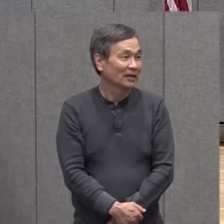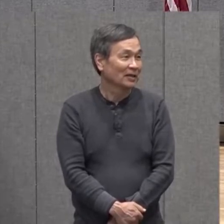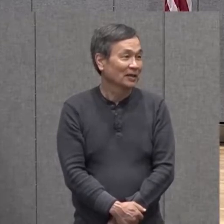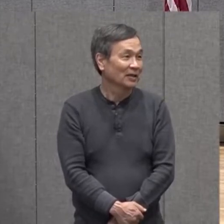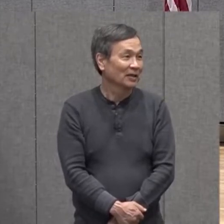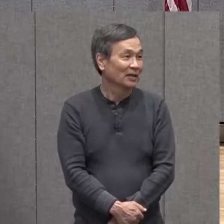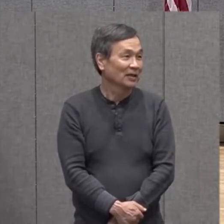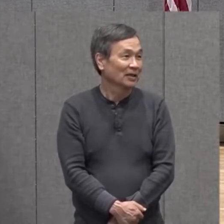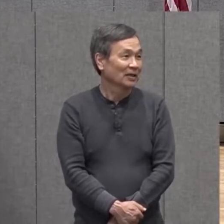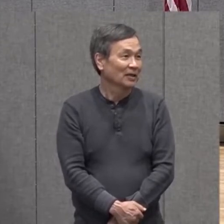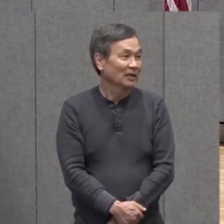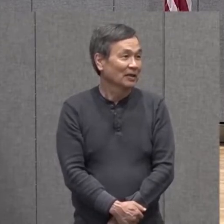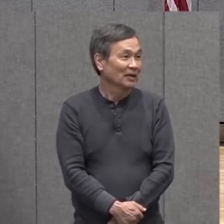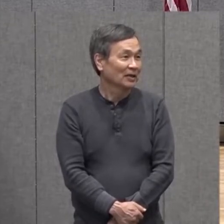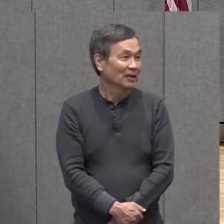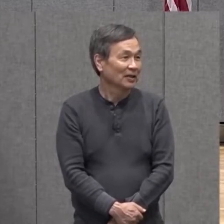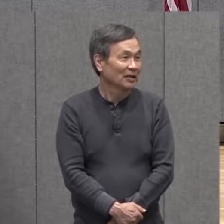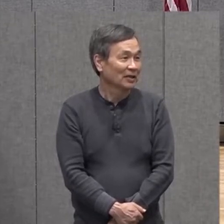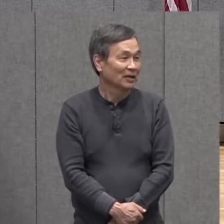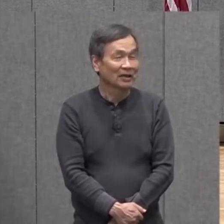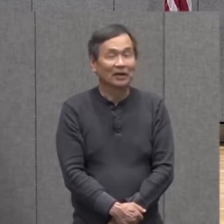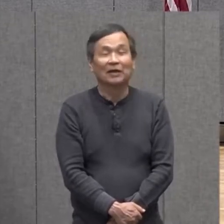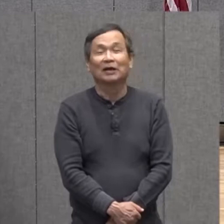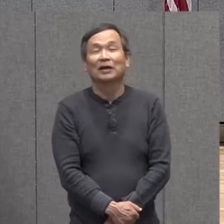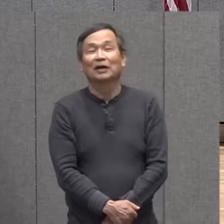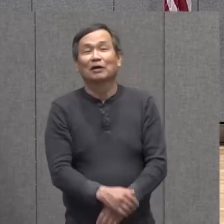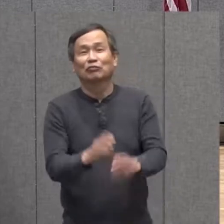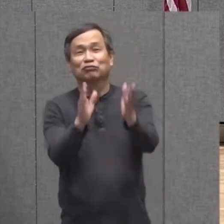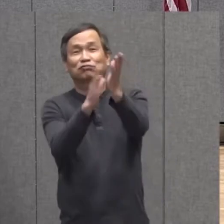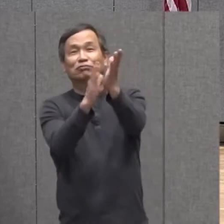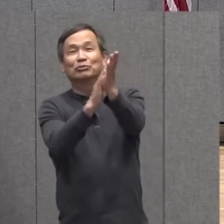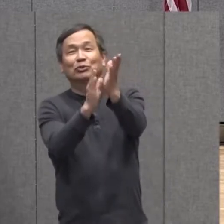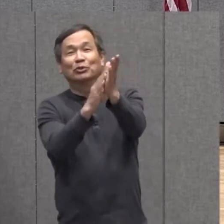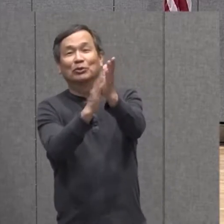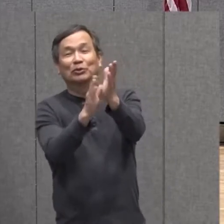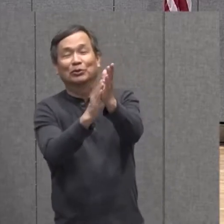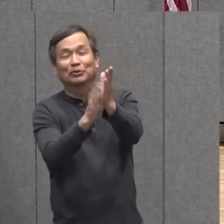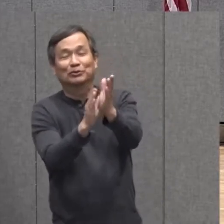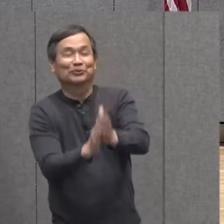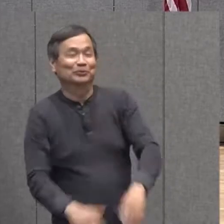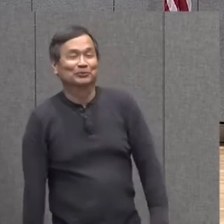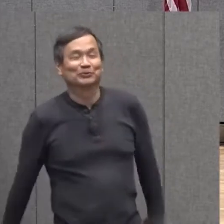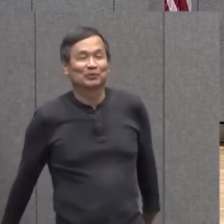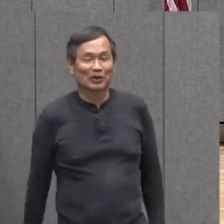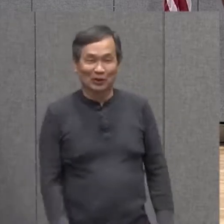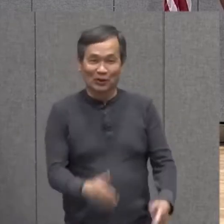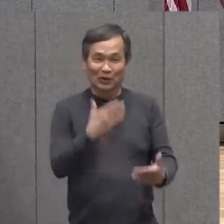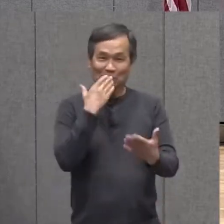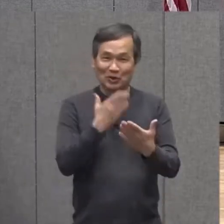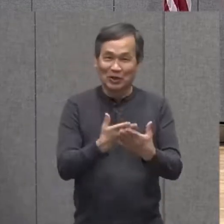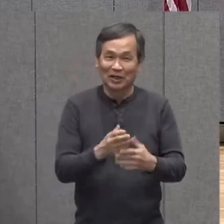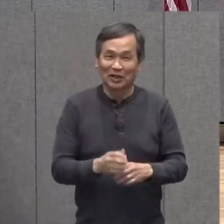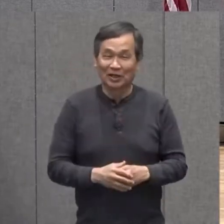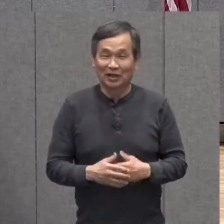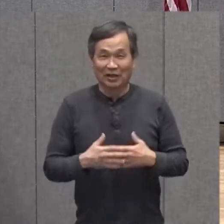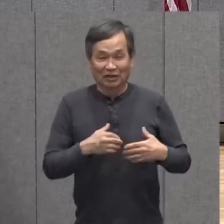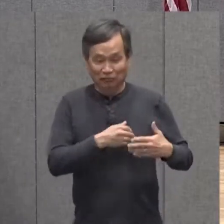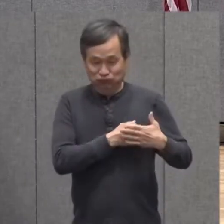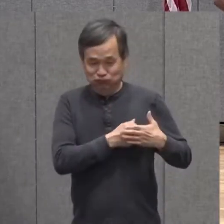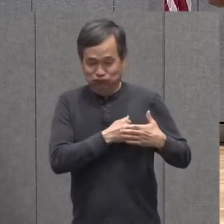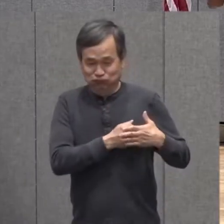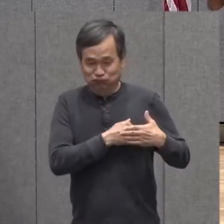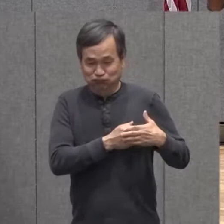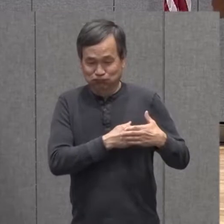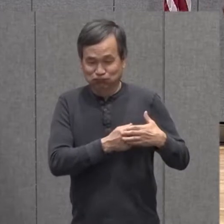Crank it. Crank it. Back. Good job, ladies and gentlemen. Excellent job. Hopefully that got your heart rate up a little